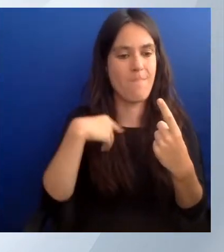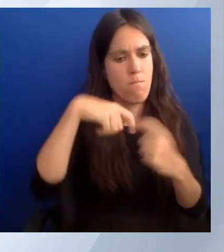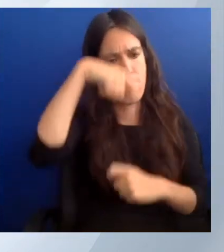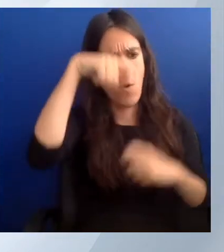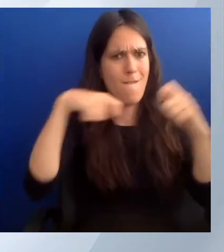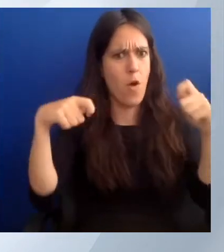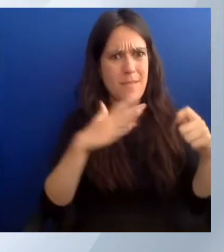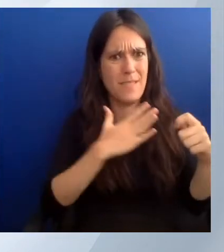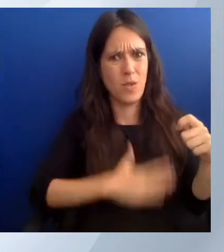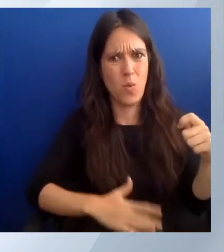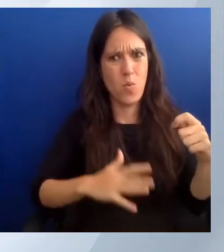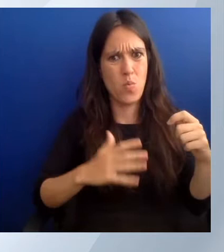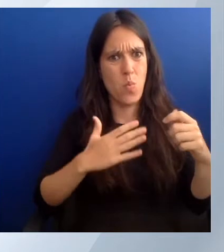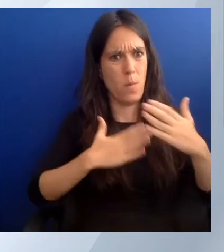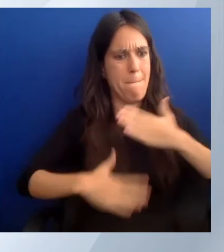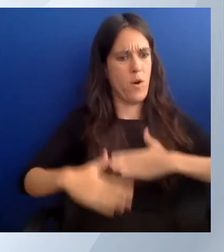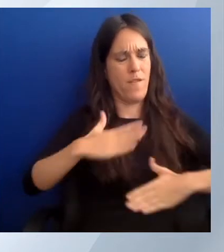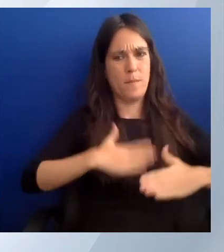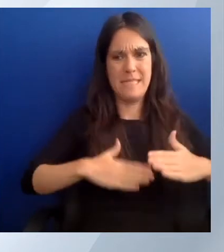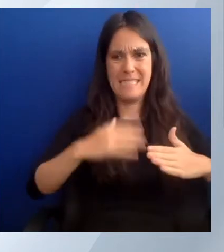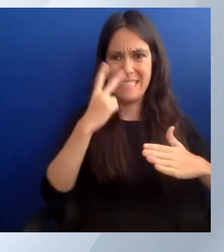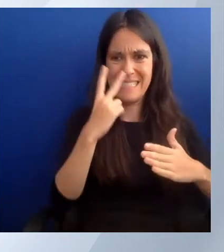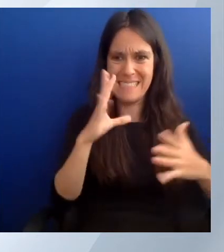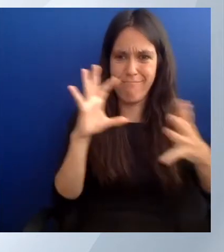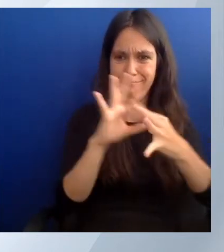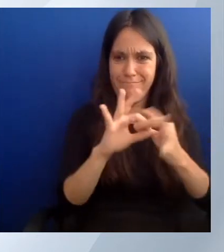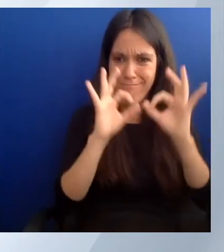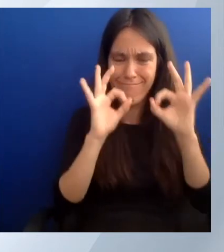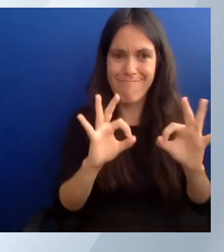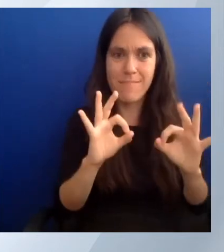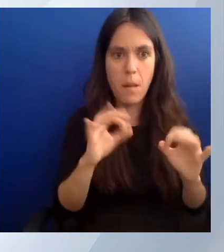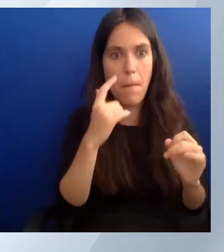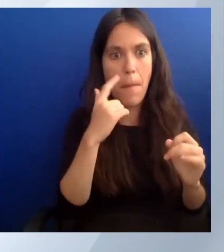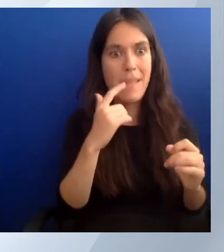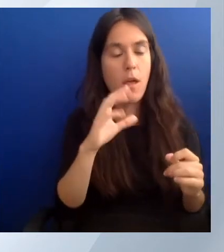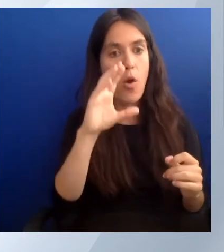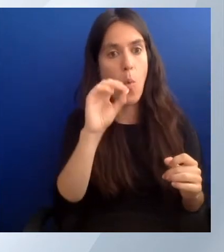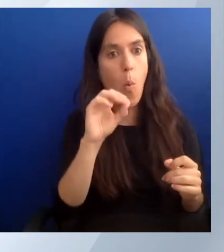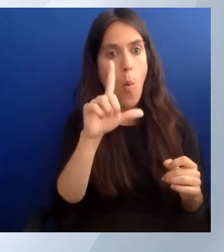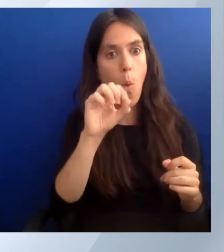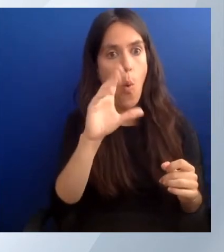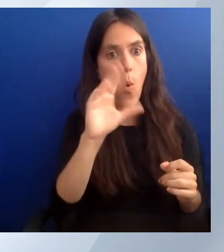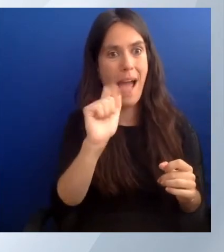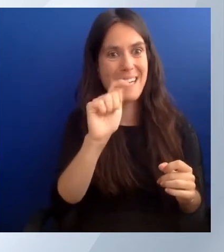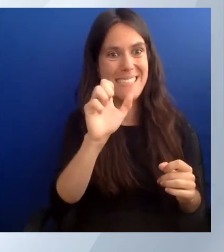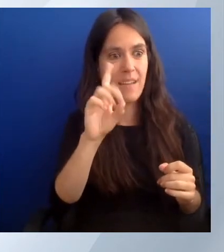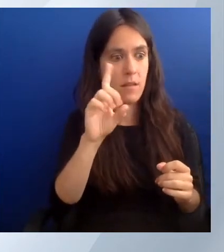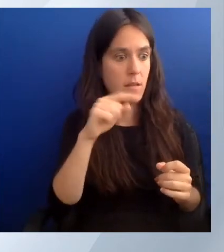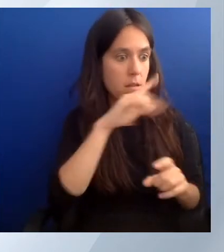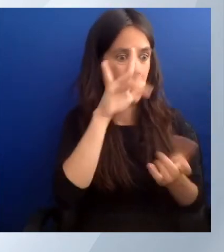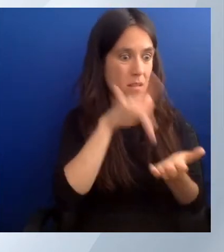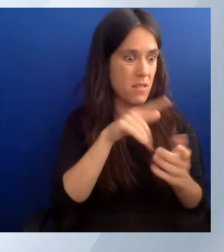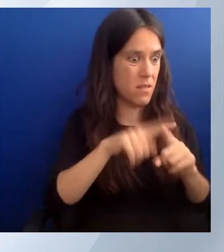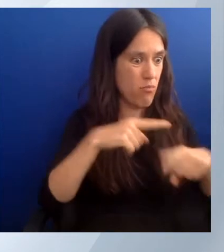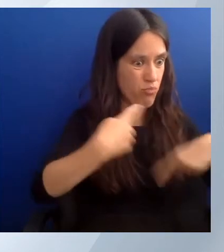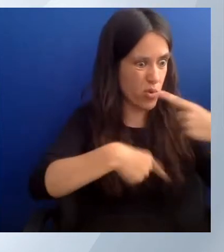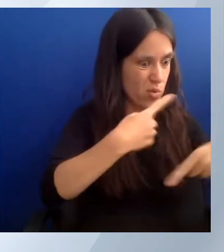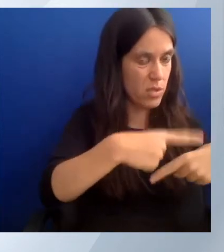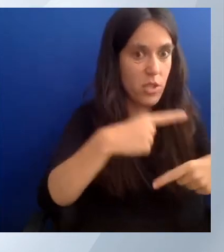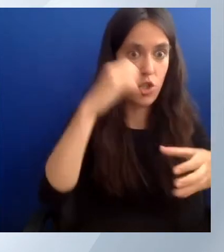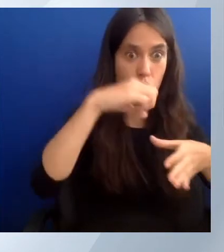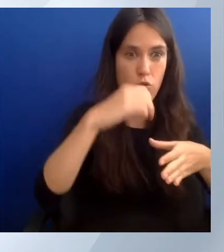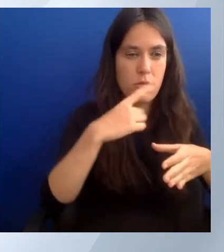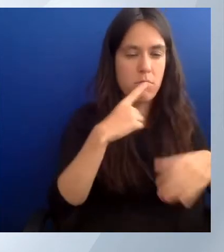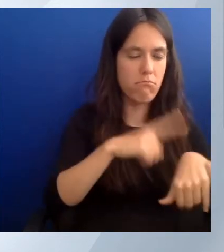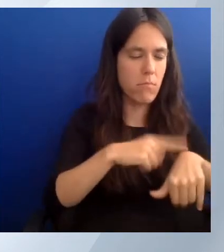your metal as possible. If you've got co-located processing and storage, it can be milliseconds to get your data.